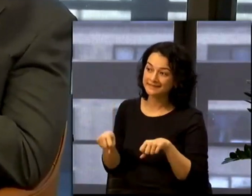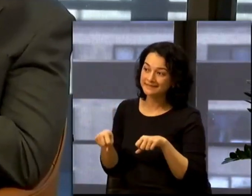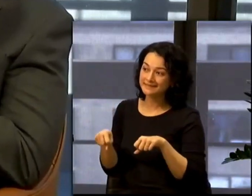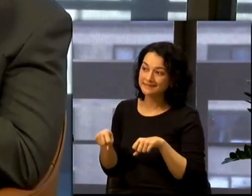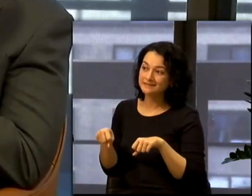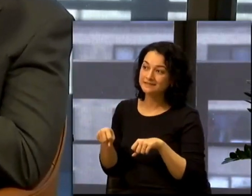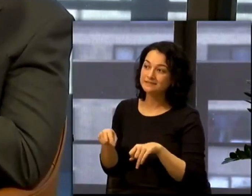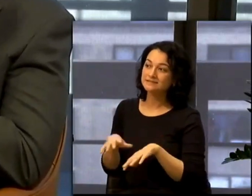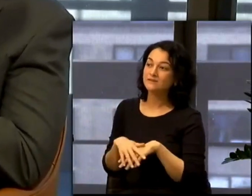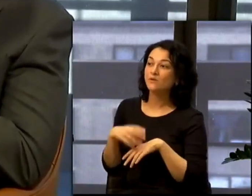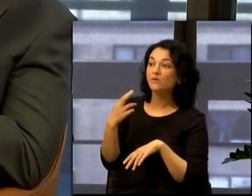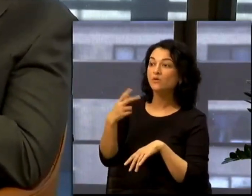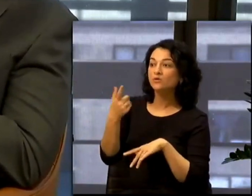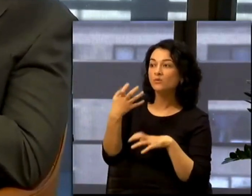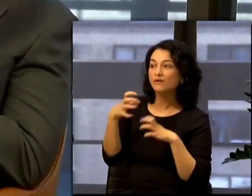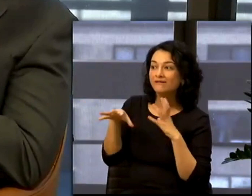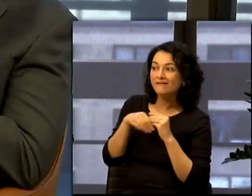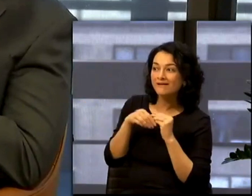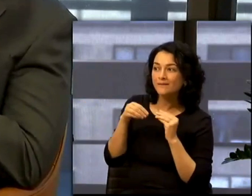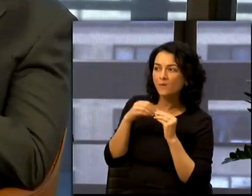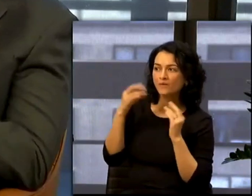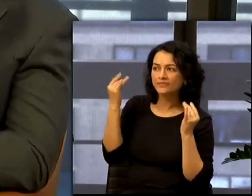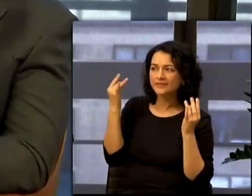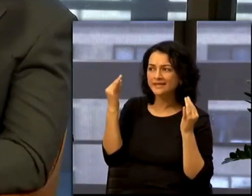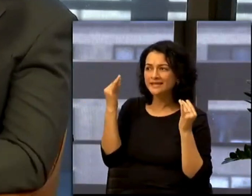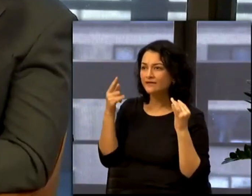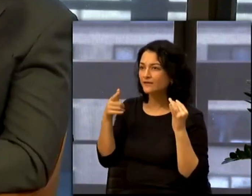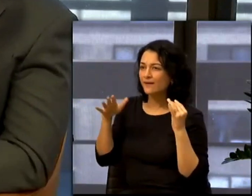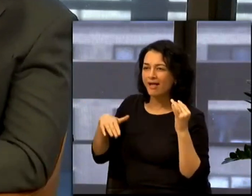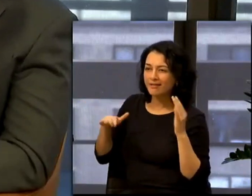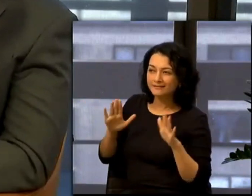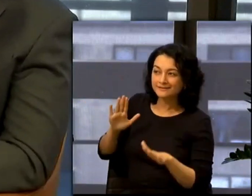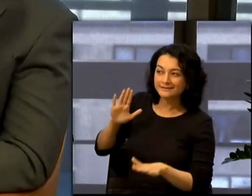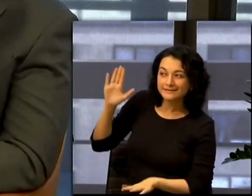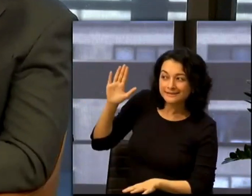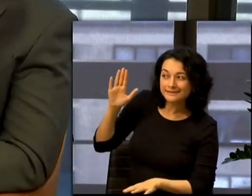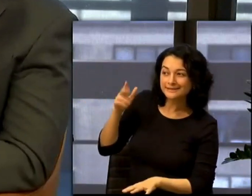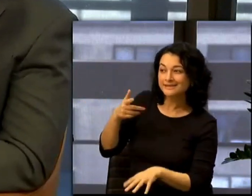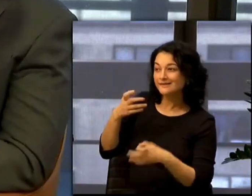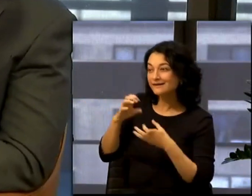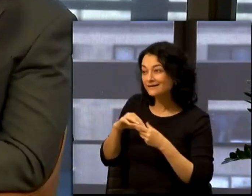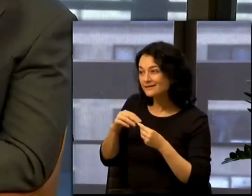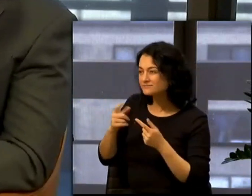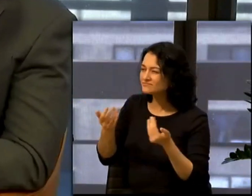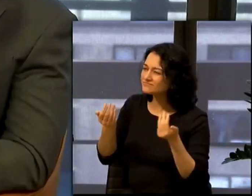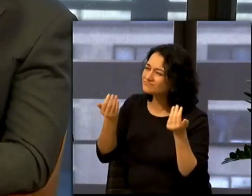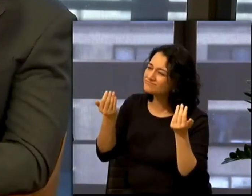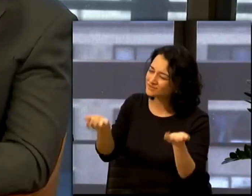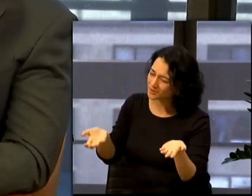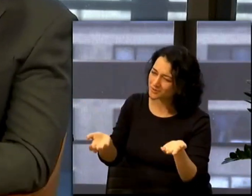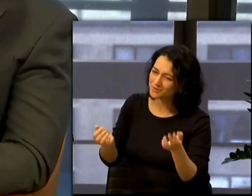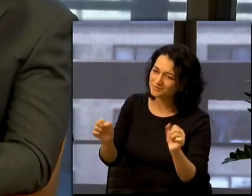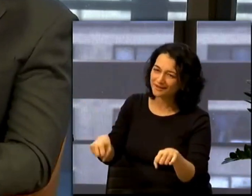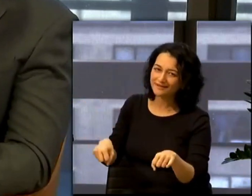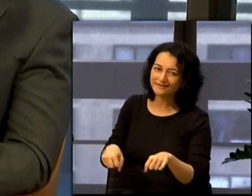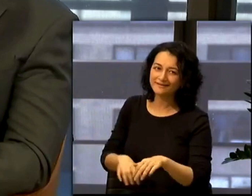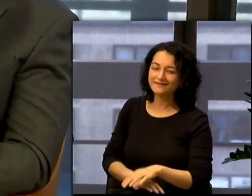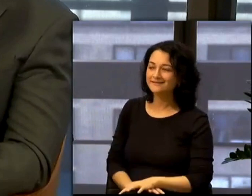you haven't said yet that you'd like to be able to share, we encourage you to do that. But the question that I wanted to ask